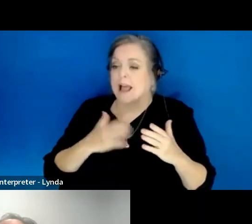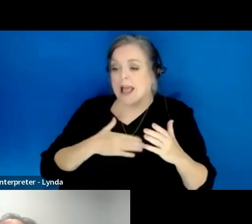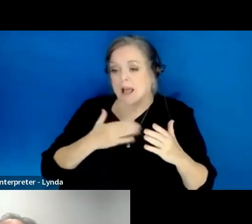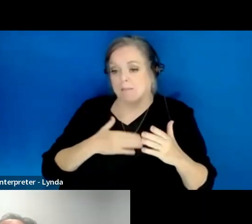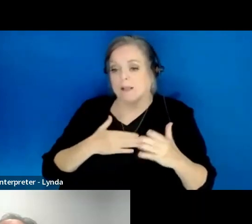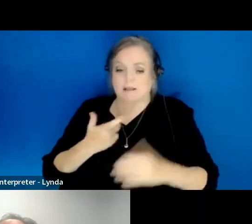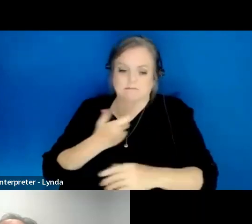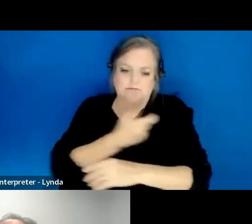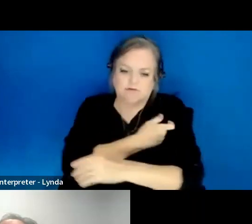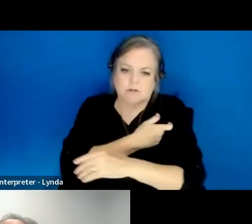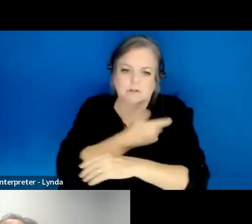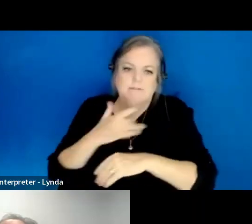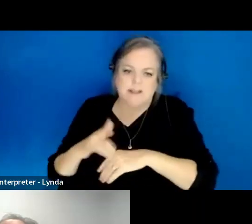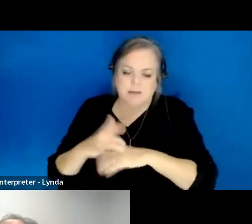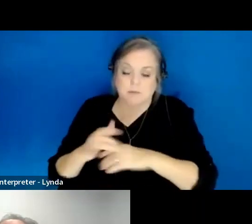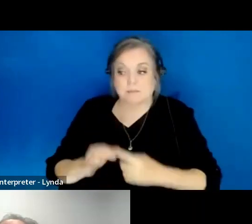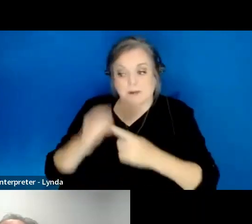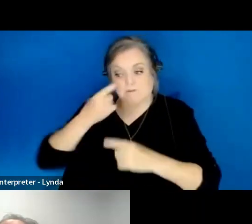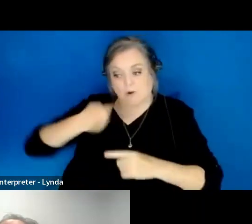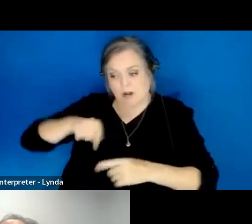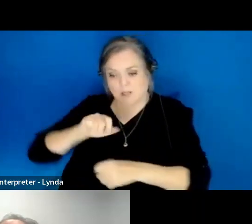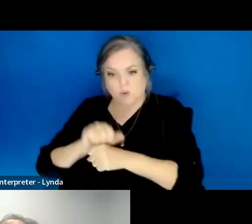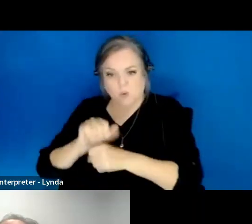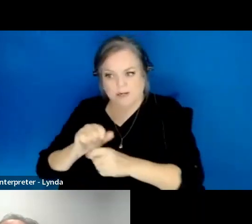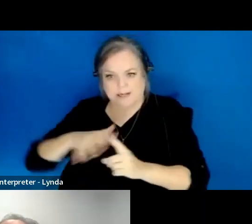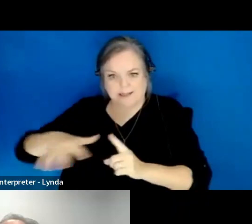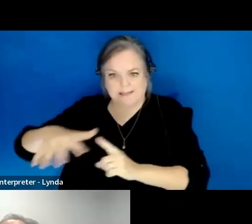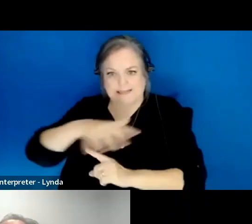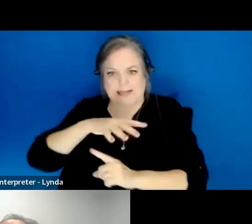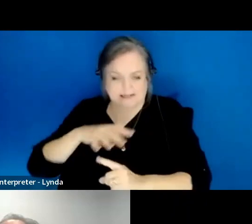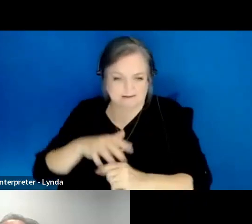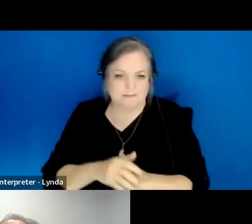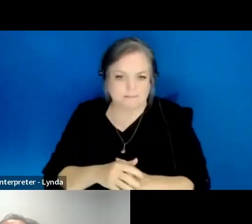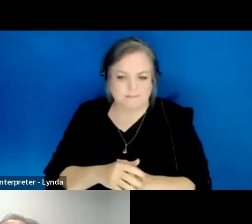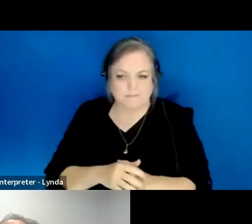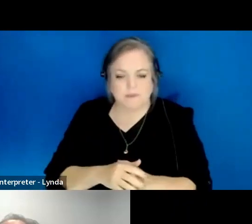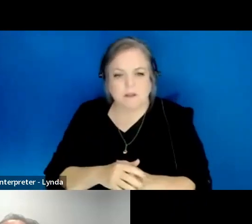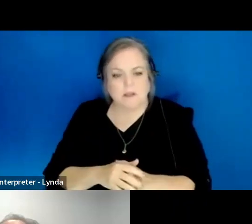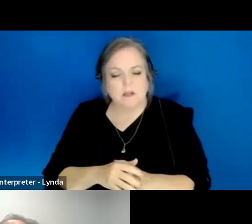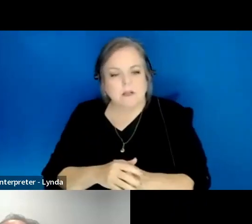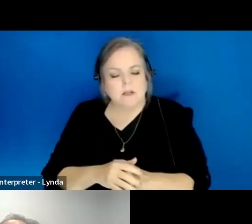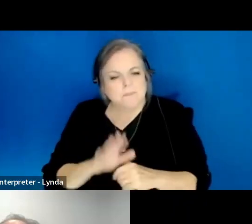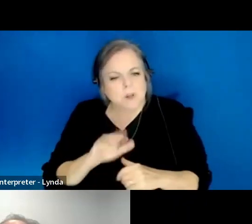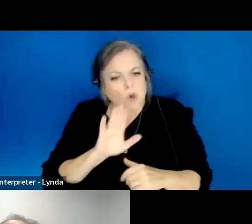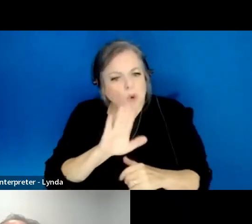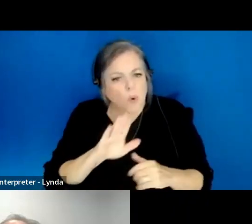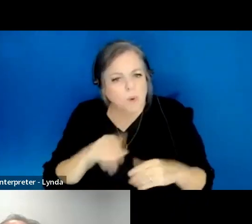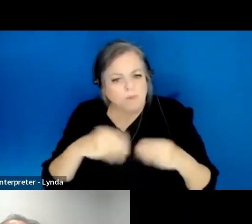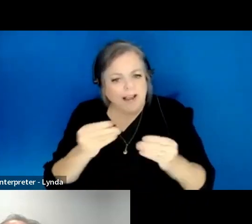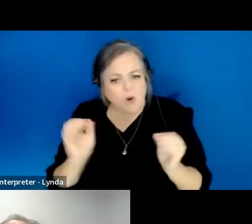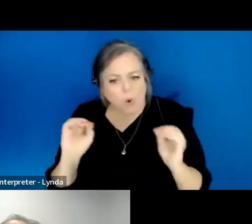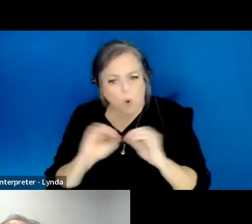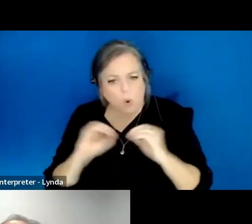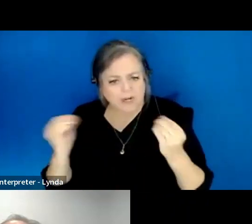available, especially for us working in this setting. Did your provider organization that you worked for at the